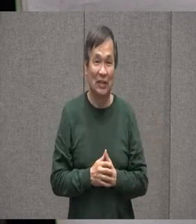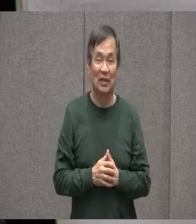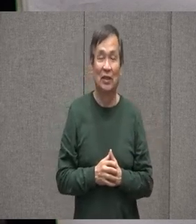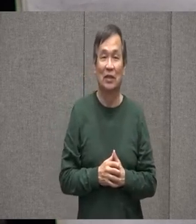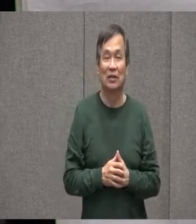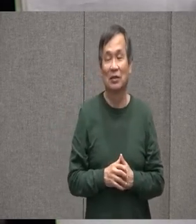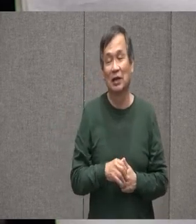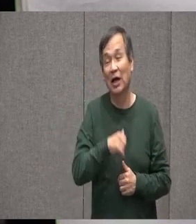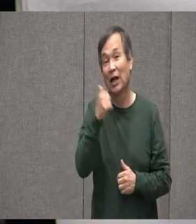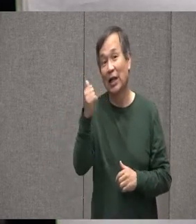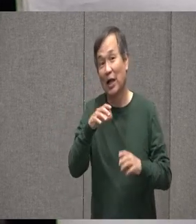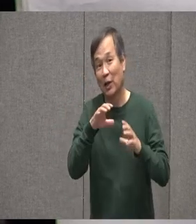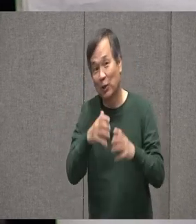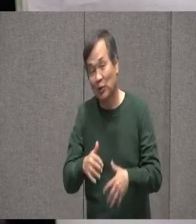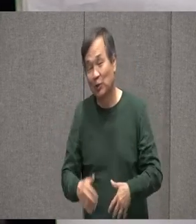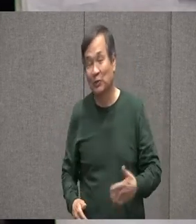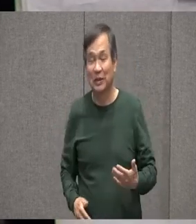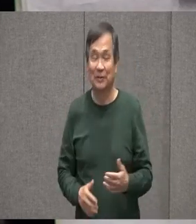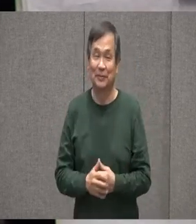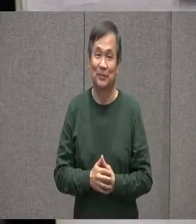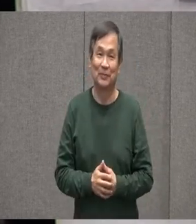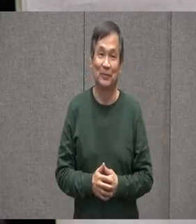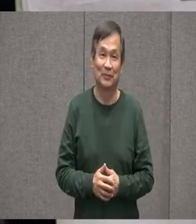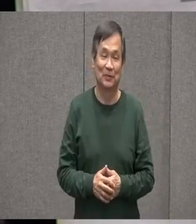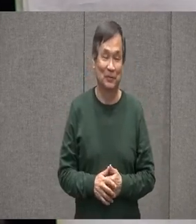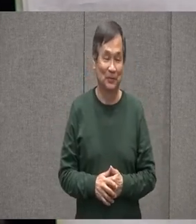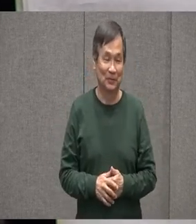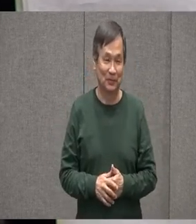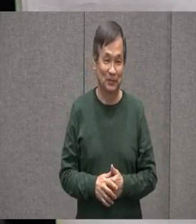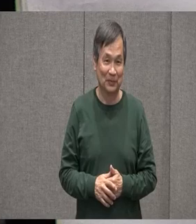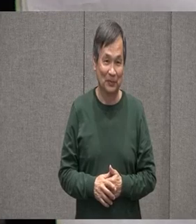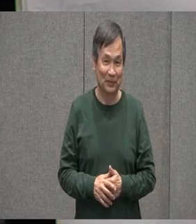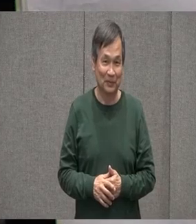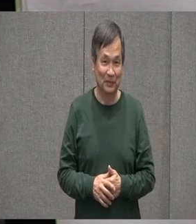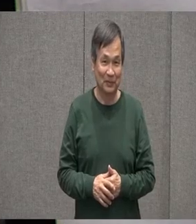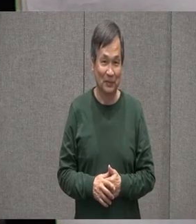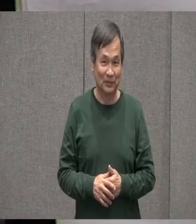Another group of Arctic Fives.